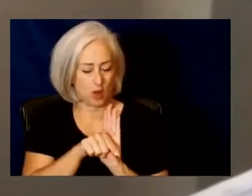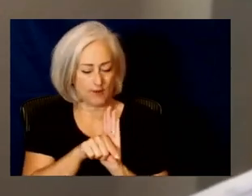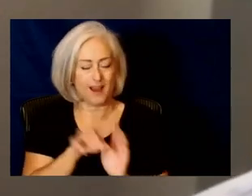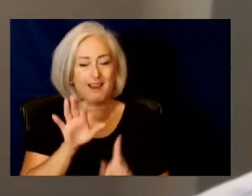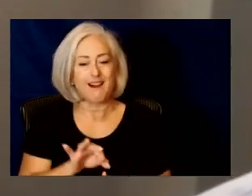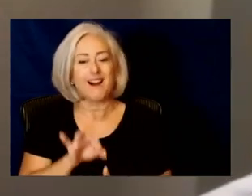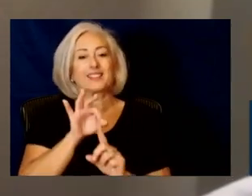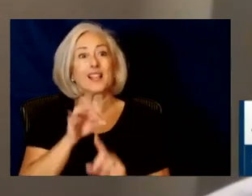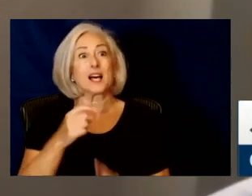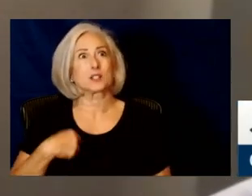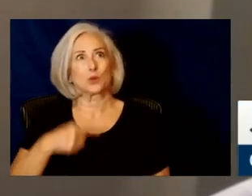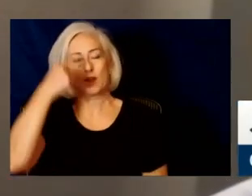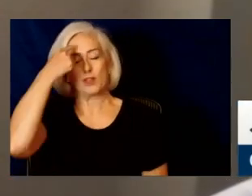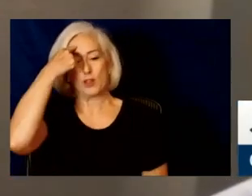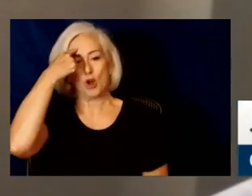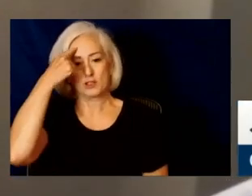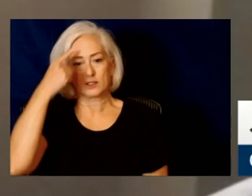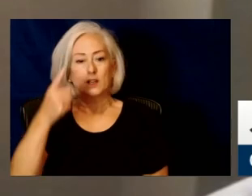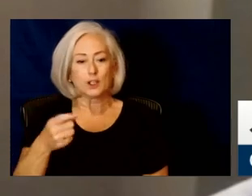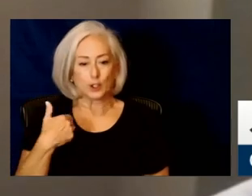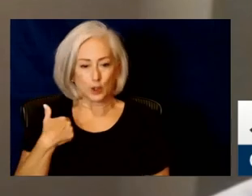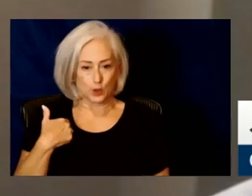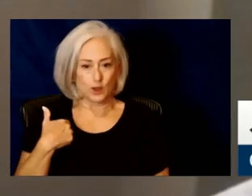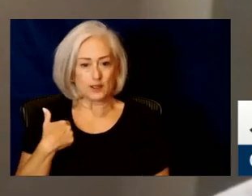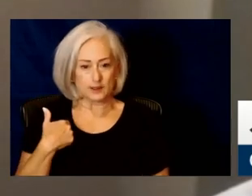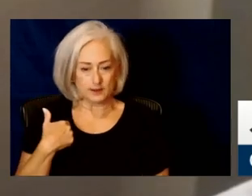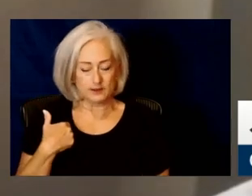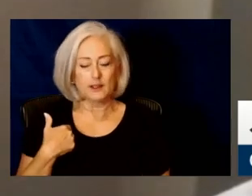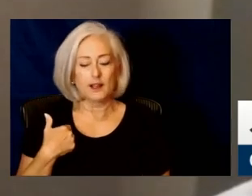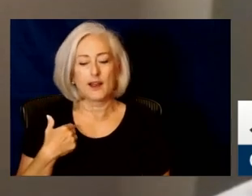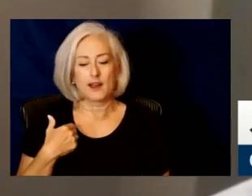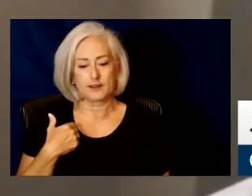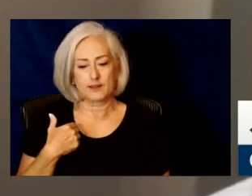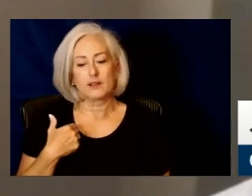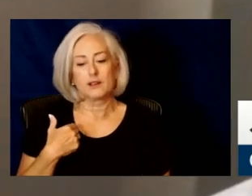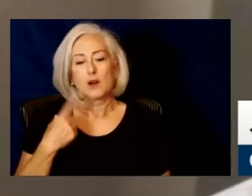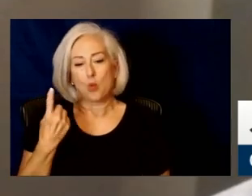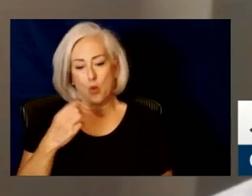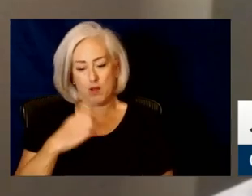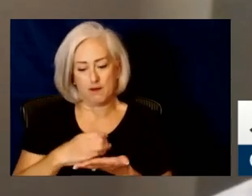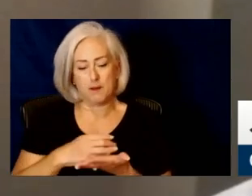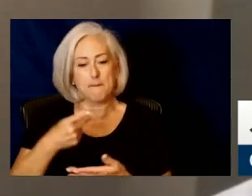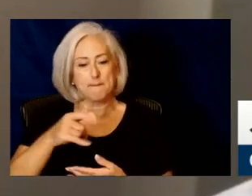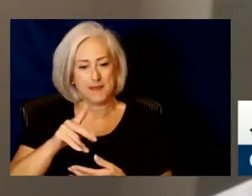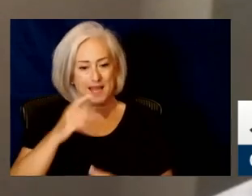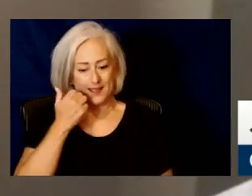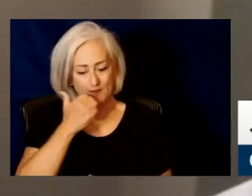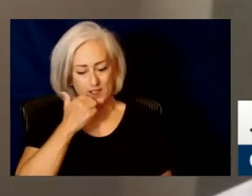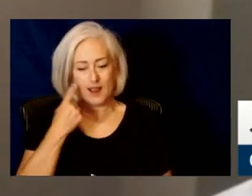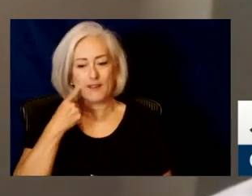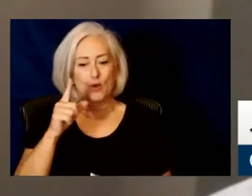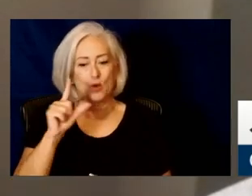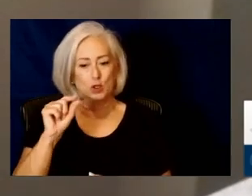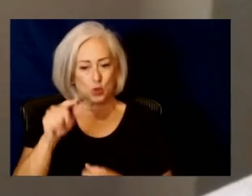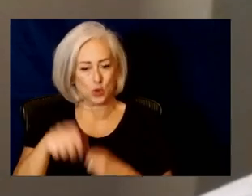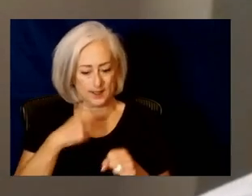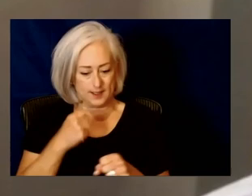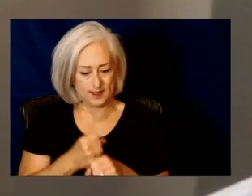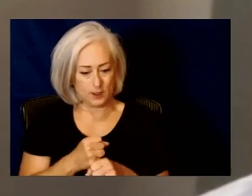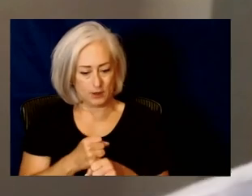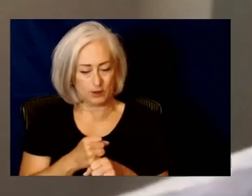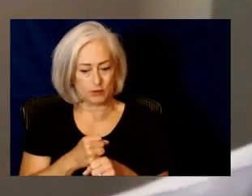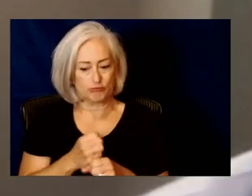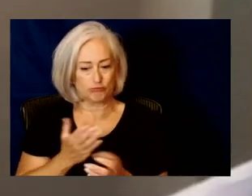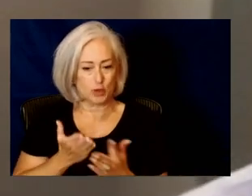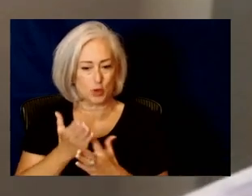thought you had, as we discussed earlier, a 20-pack year exposure over the course of your lifetime. And then also, I